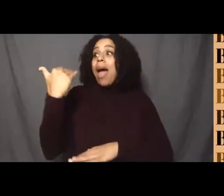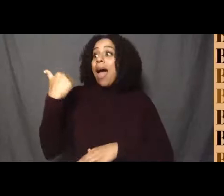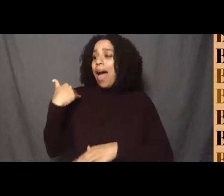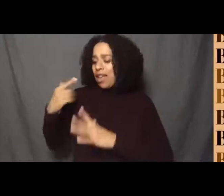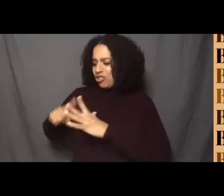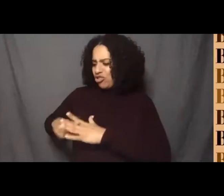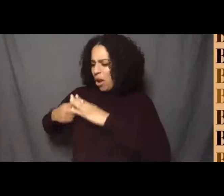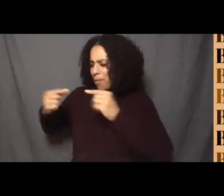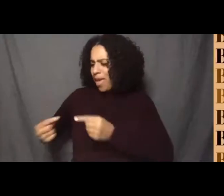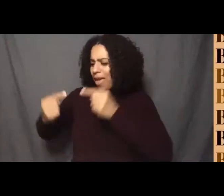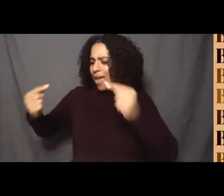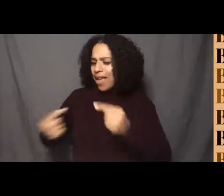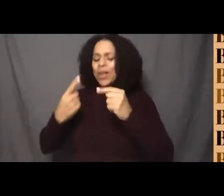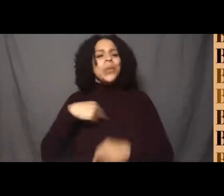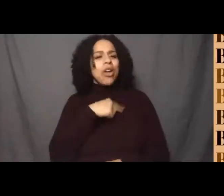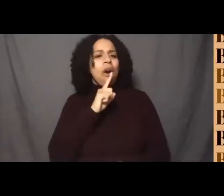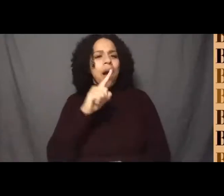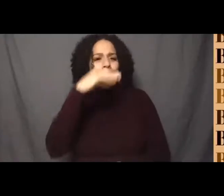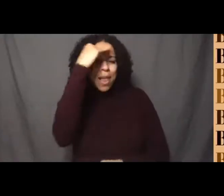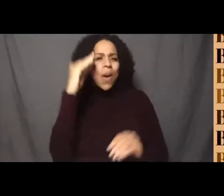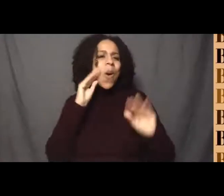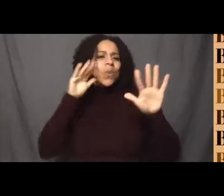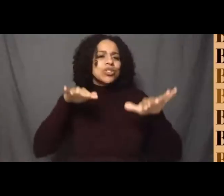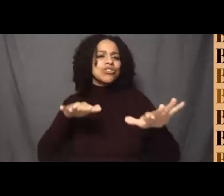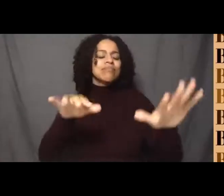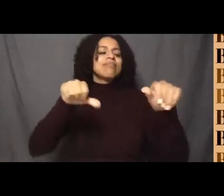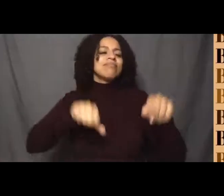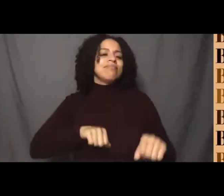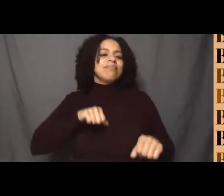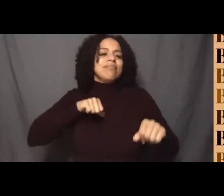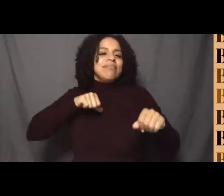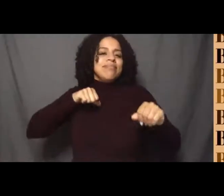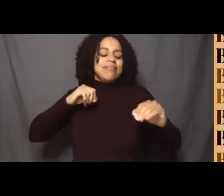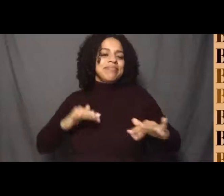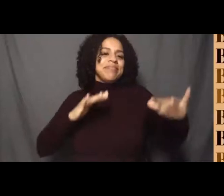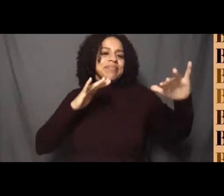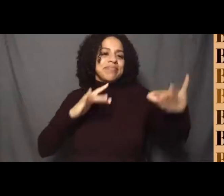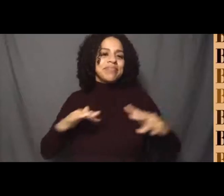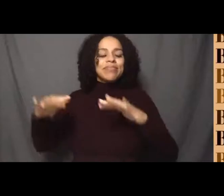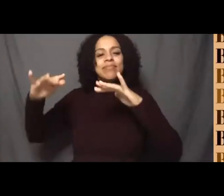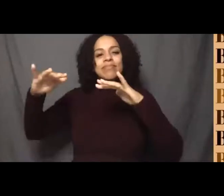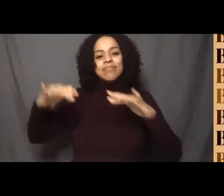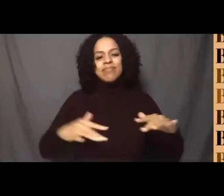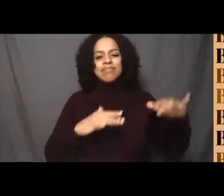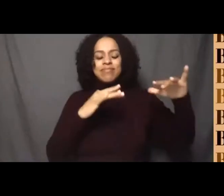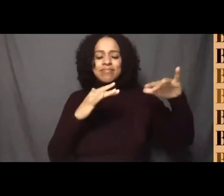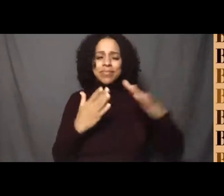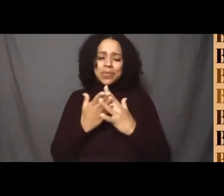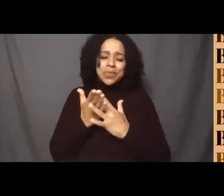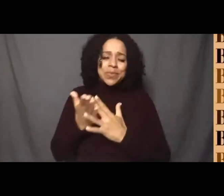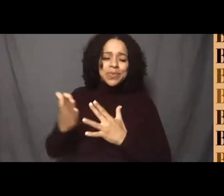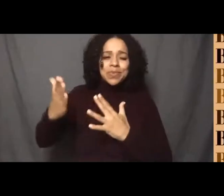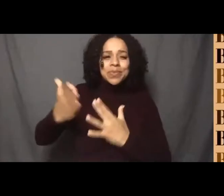ocean leaping and wide, welling and swelling, we bear in the tide, leaving behind nights of terror and